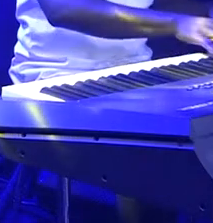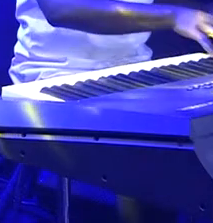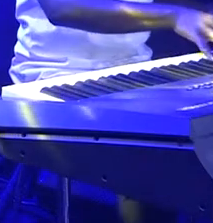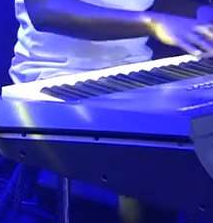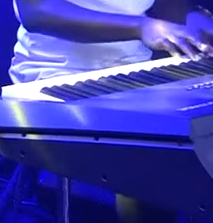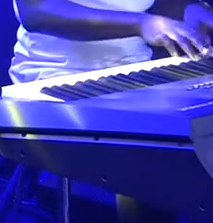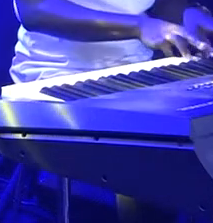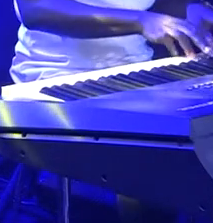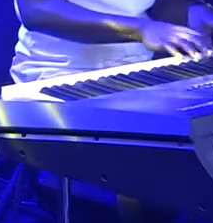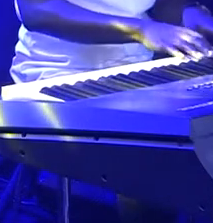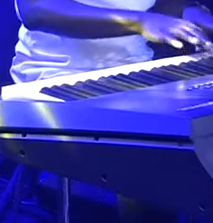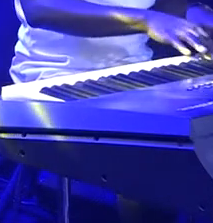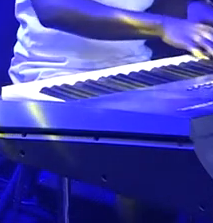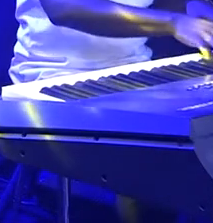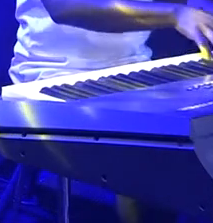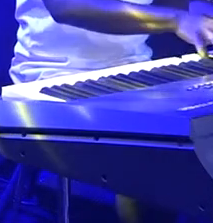control.